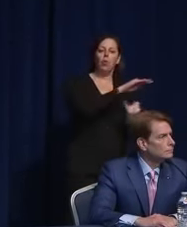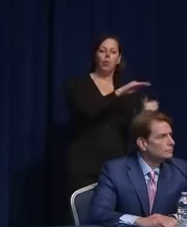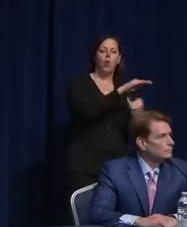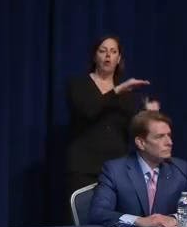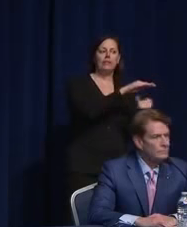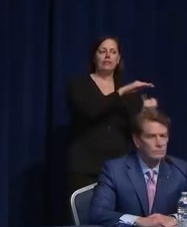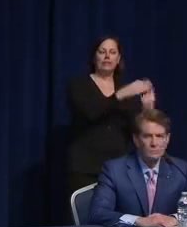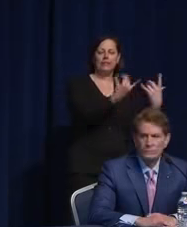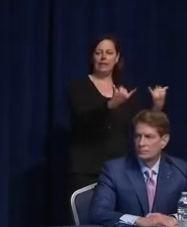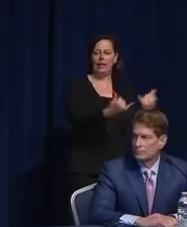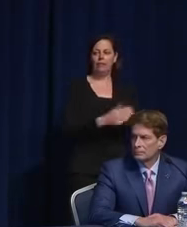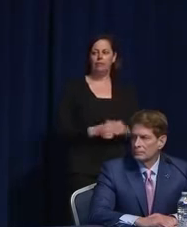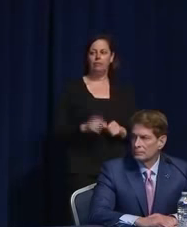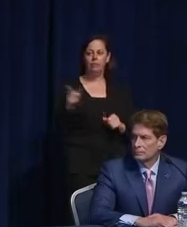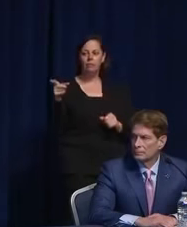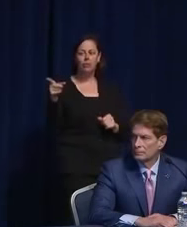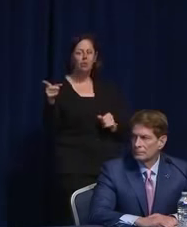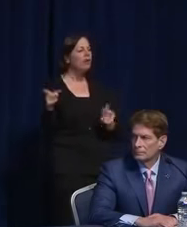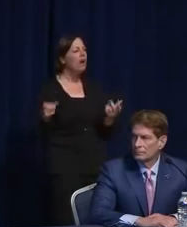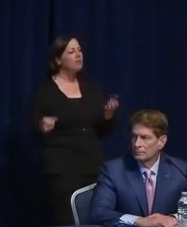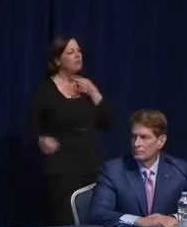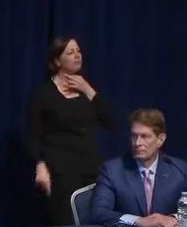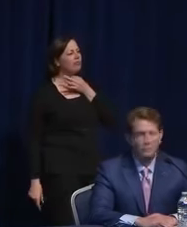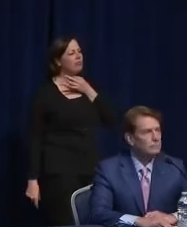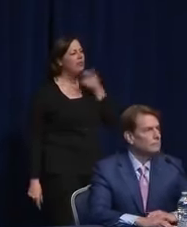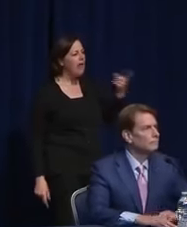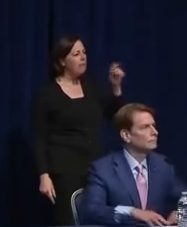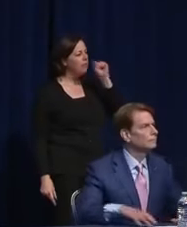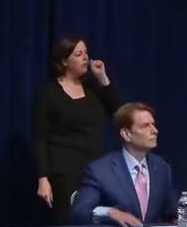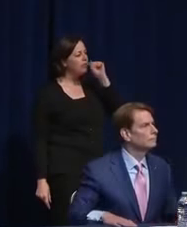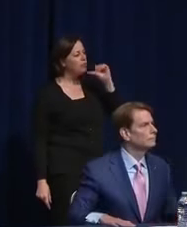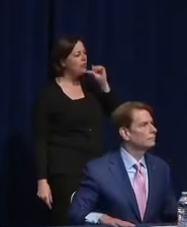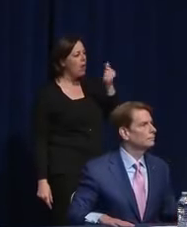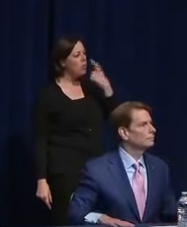Jersey? May I ask a question? Why all of a sudden is that microphone showing